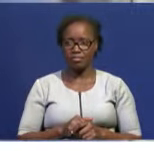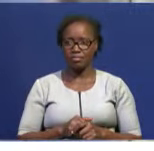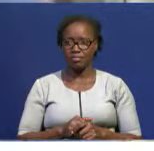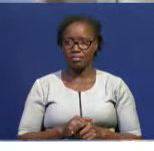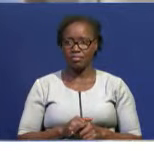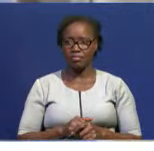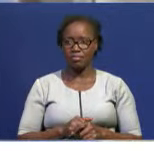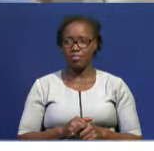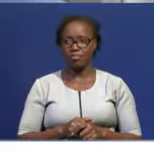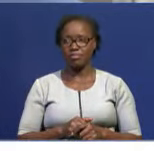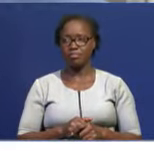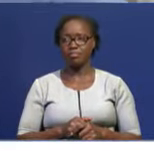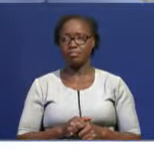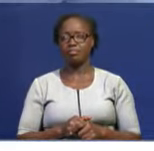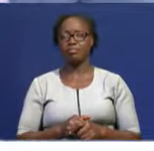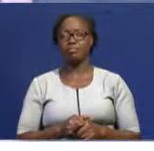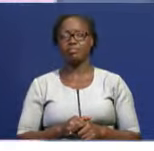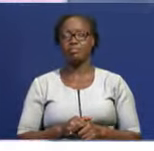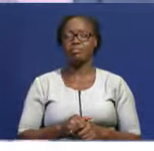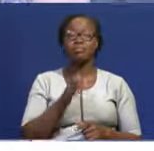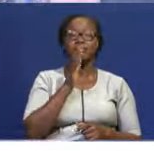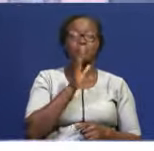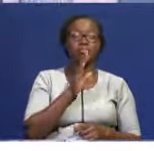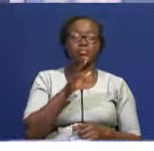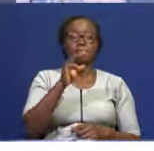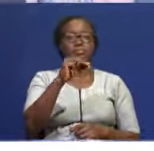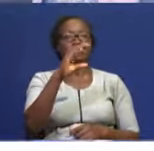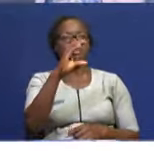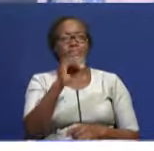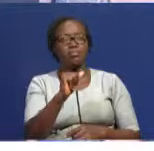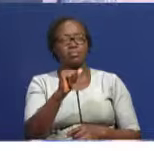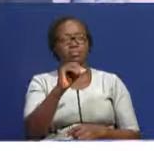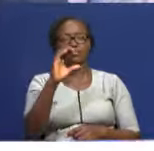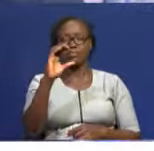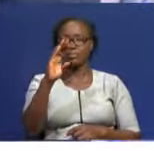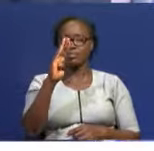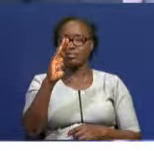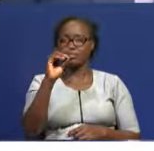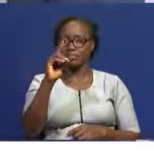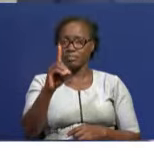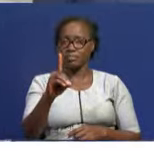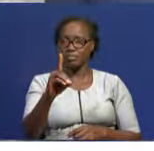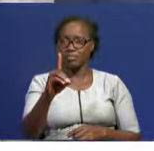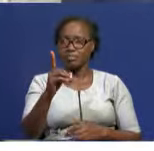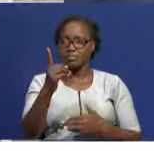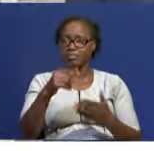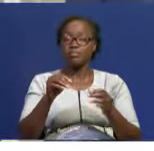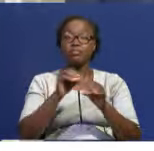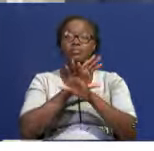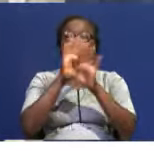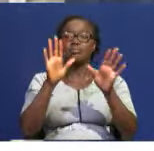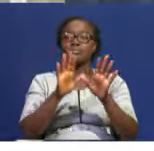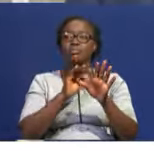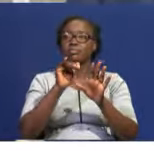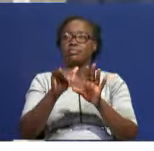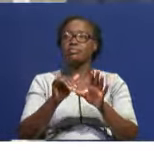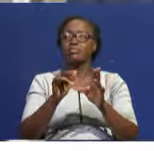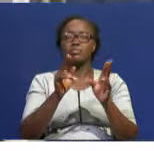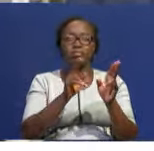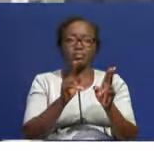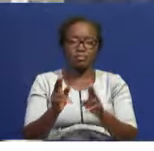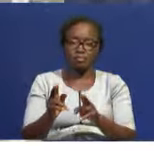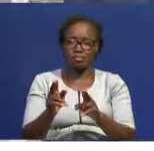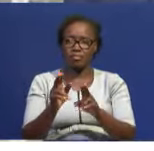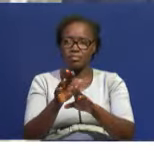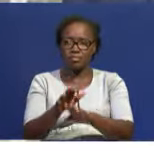to resume. Yeah. Thank you very much, Hashim. We have been speaking to MCA CBD there, and what is very clear is that normalcy